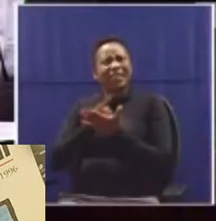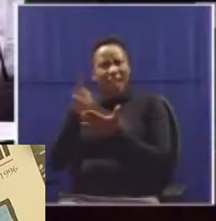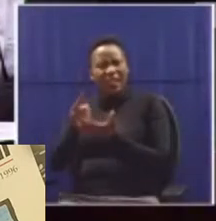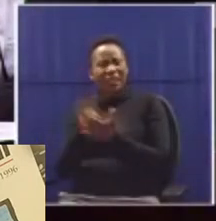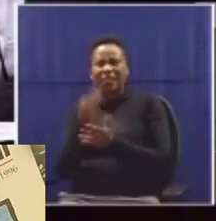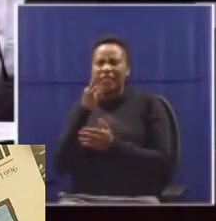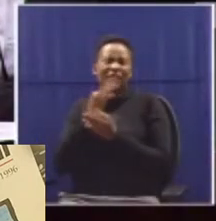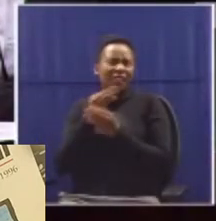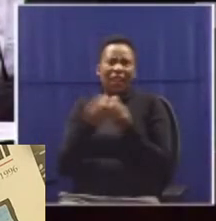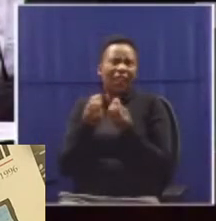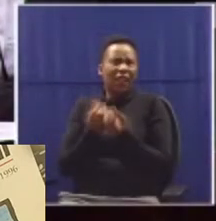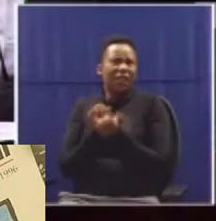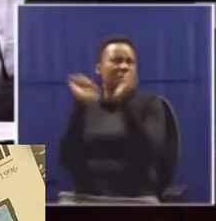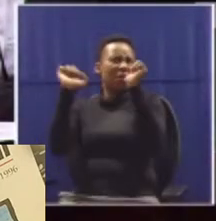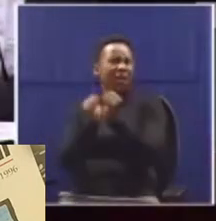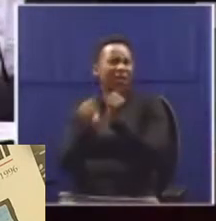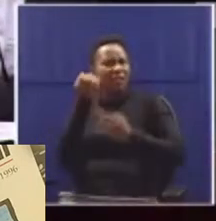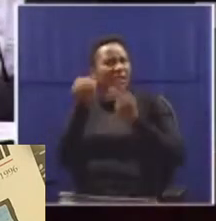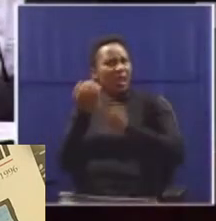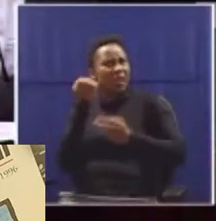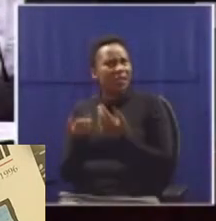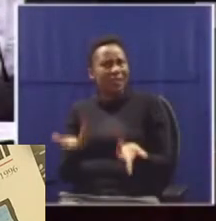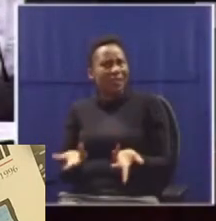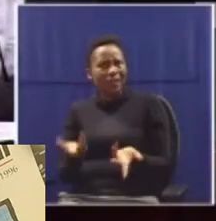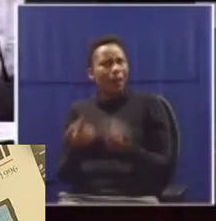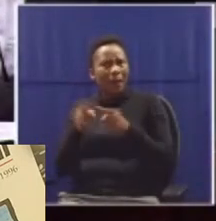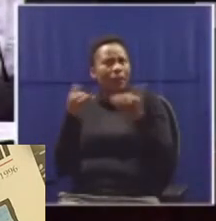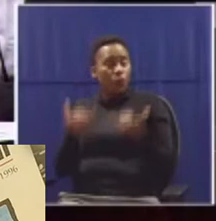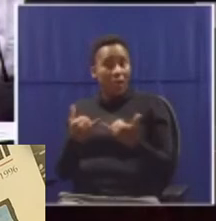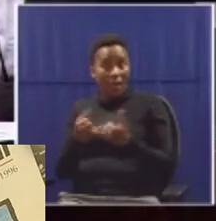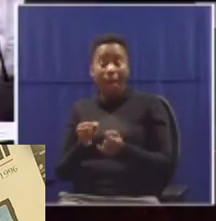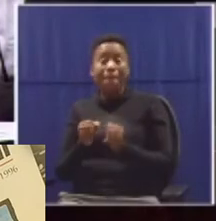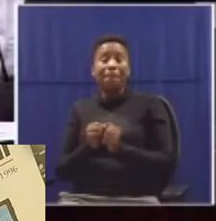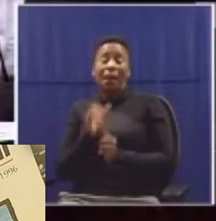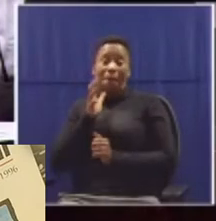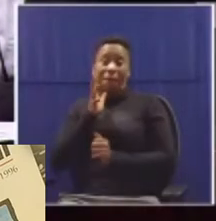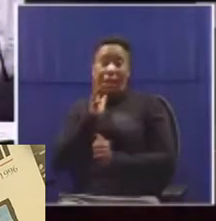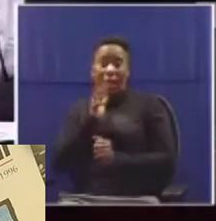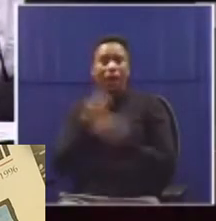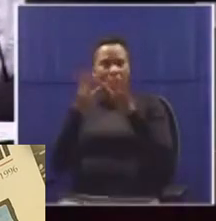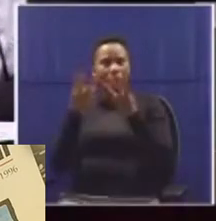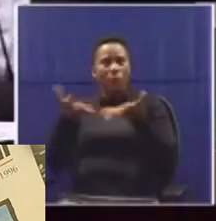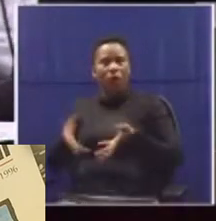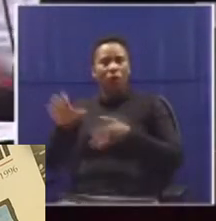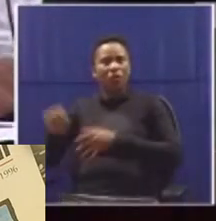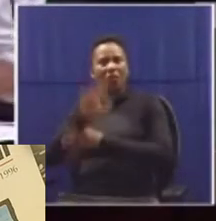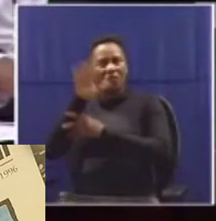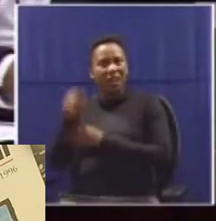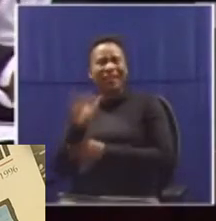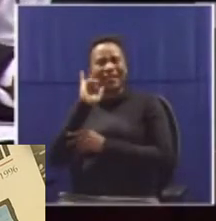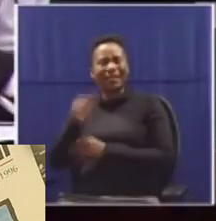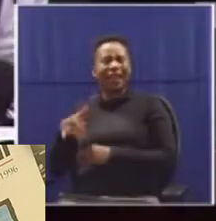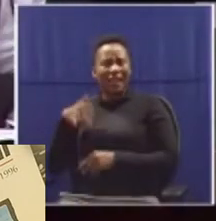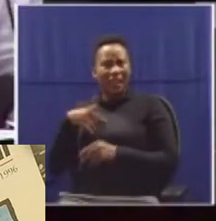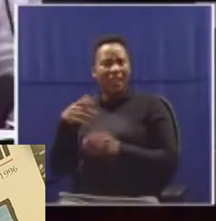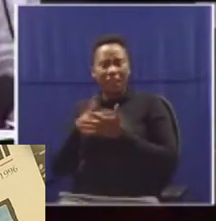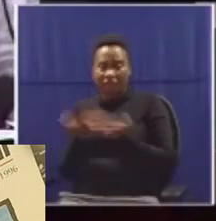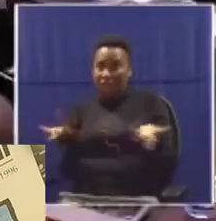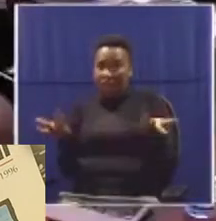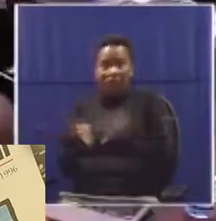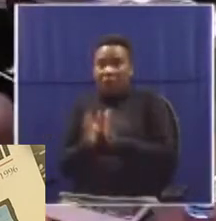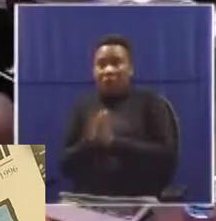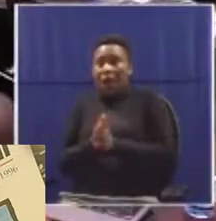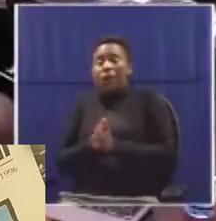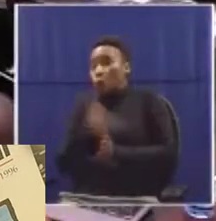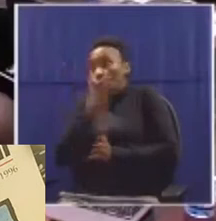safeguarding Democratic gains when today millions of our fellow South Africans over whether or not they will